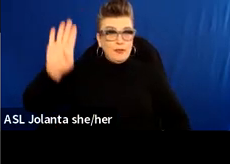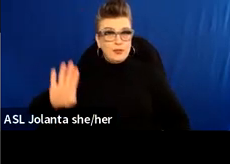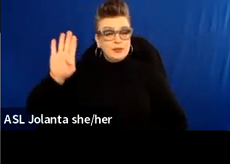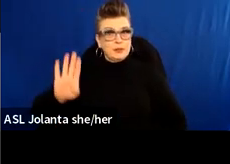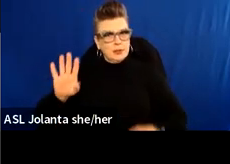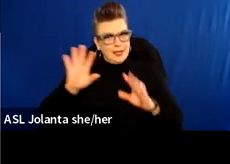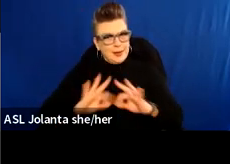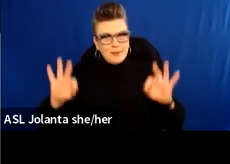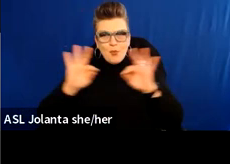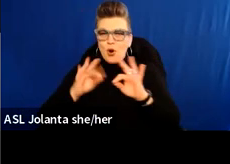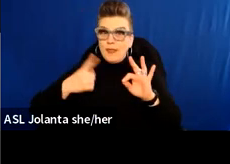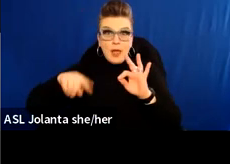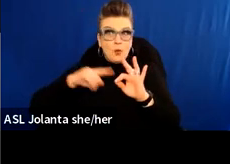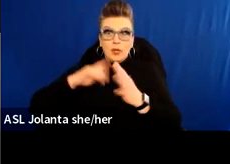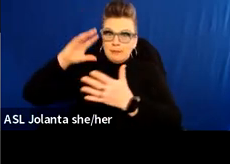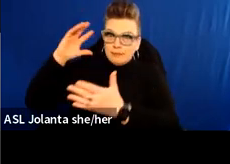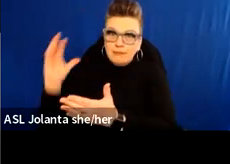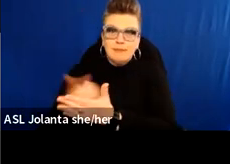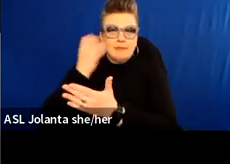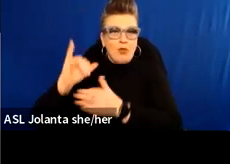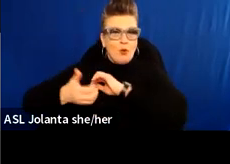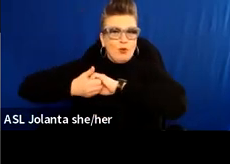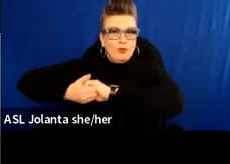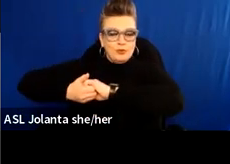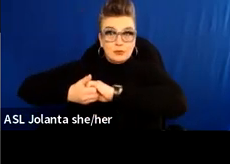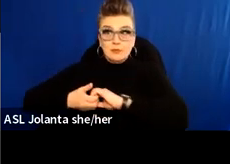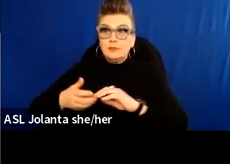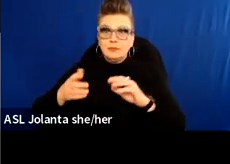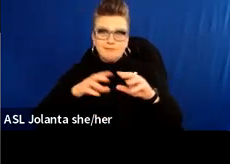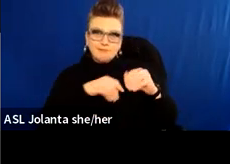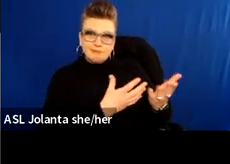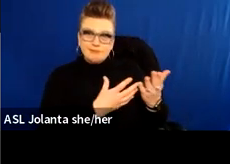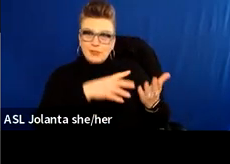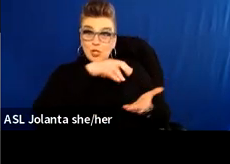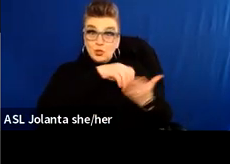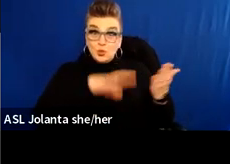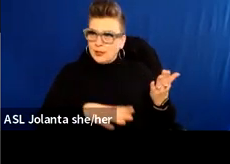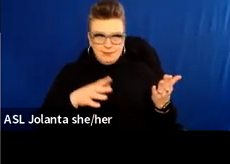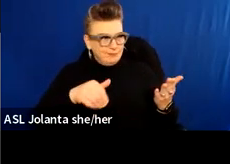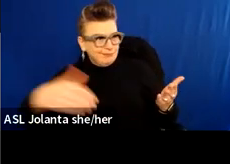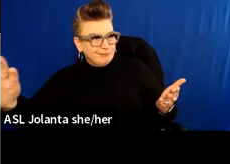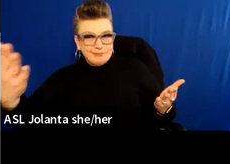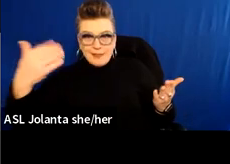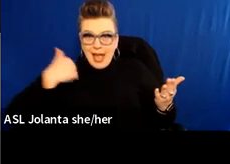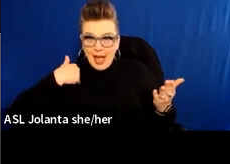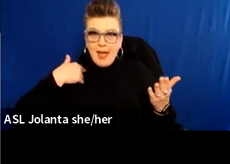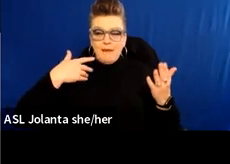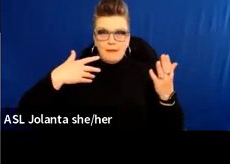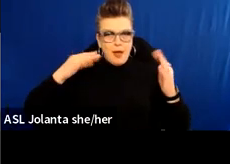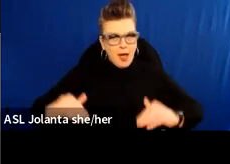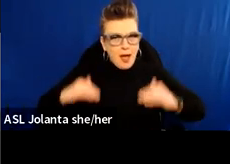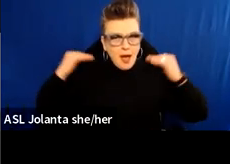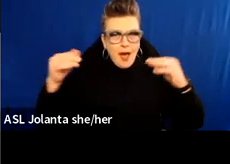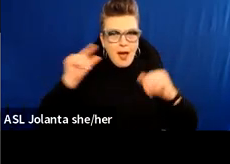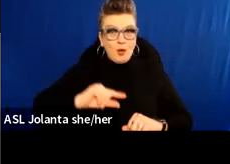leverage those partnership to ensure that our students are getting access to high quality opportunities that really can be game